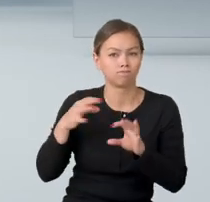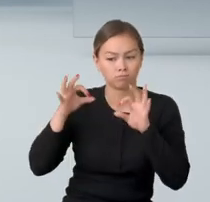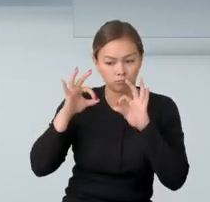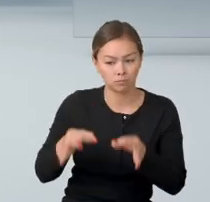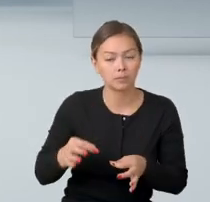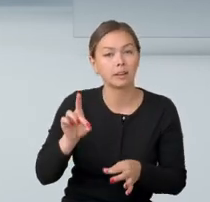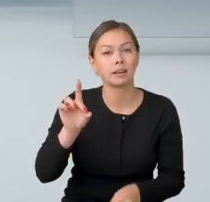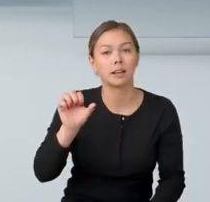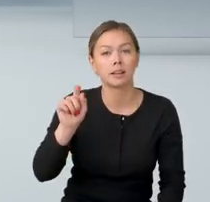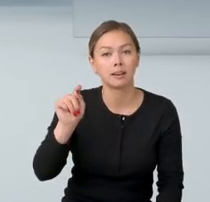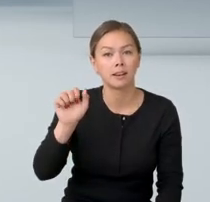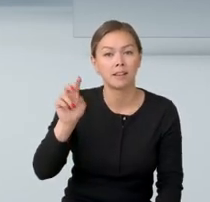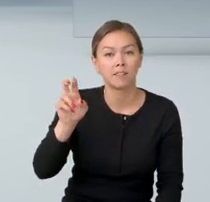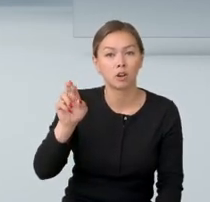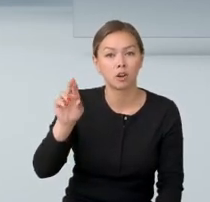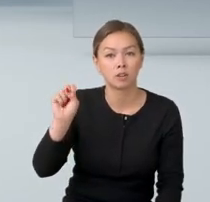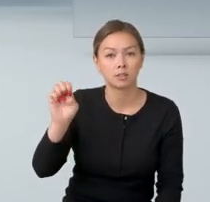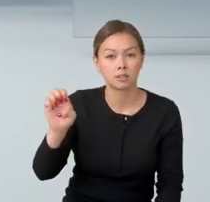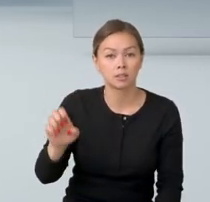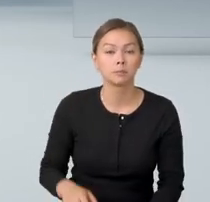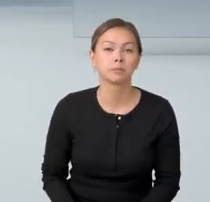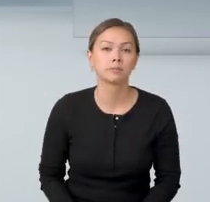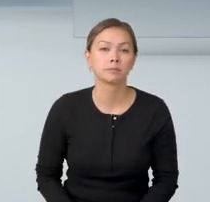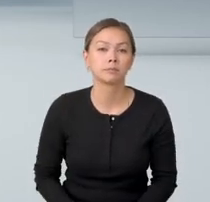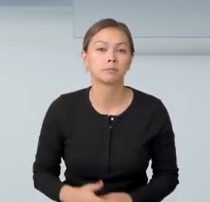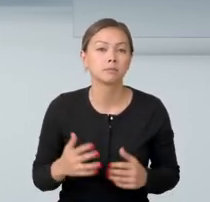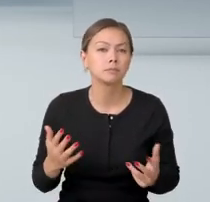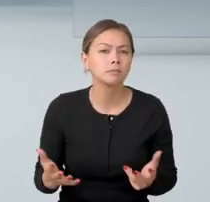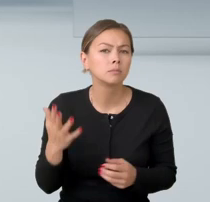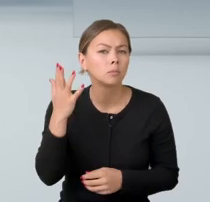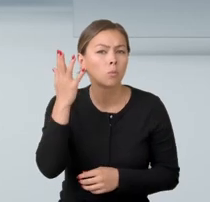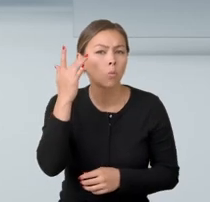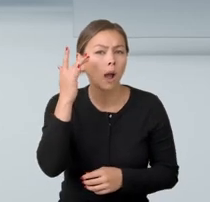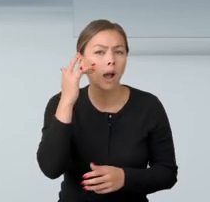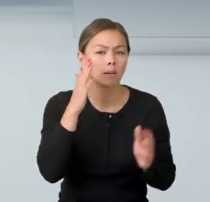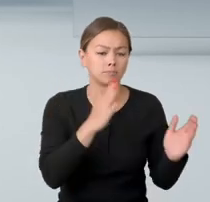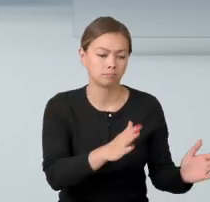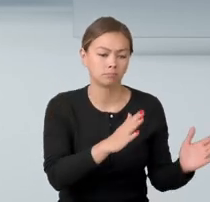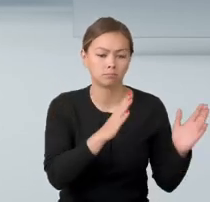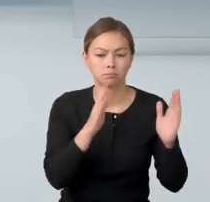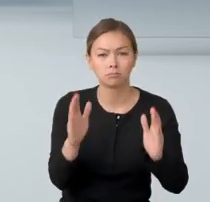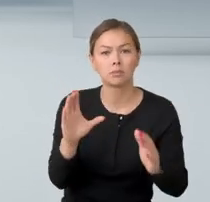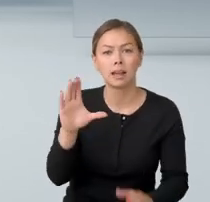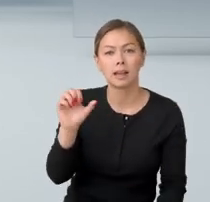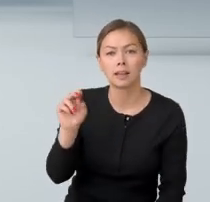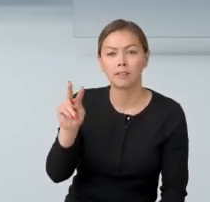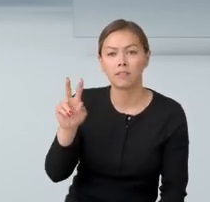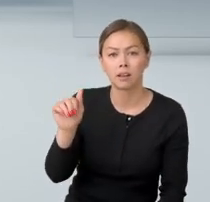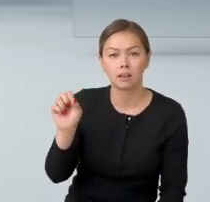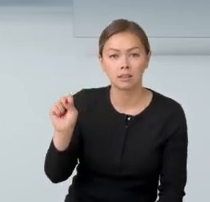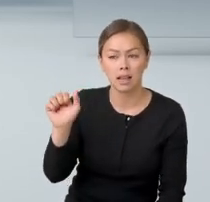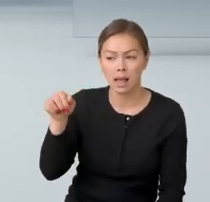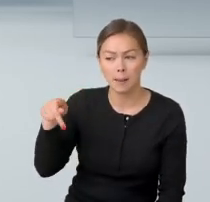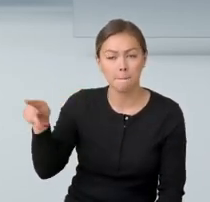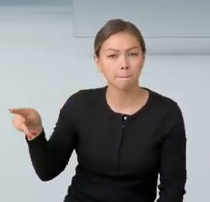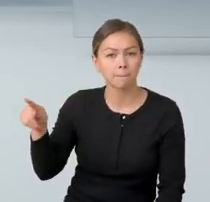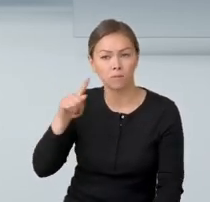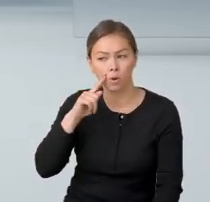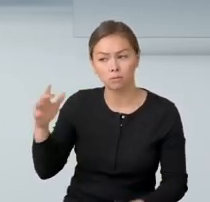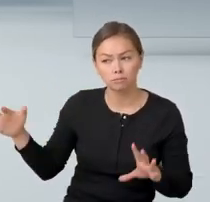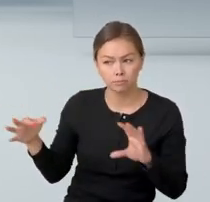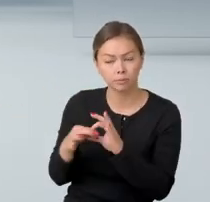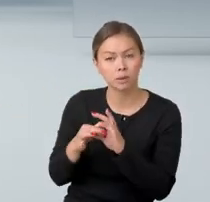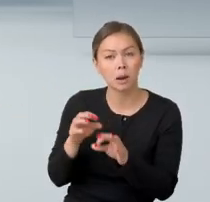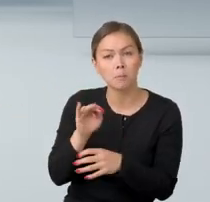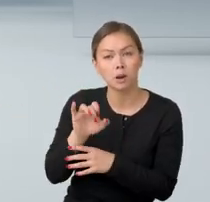chosen dataverse again why we have now chosen canvas